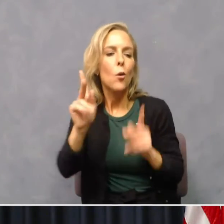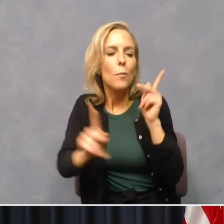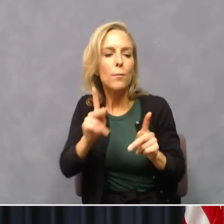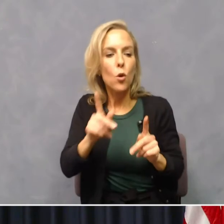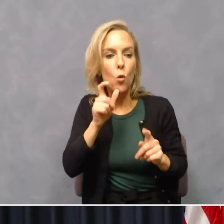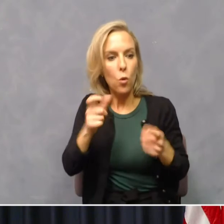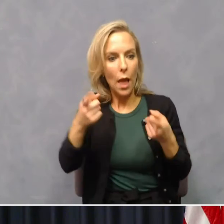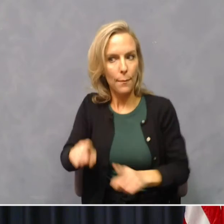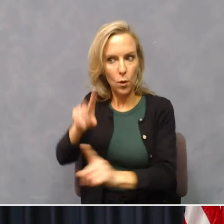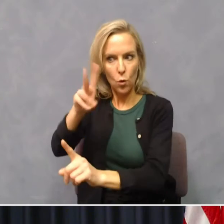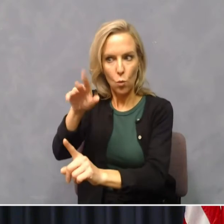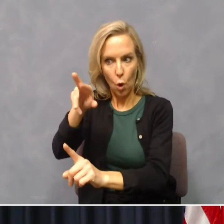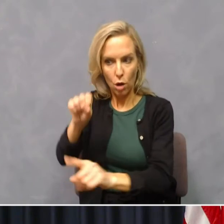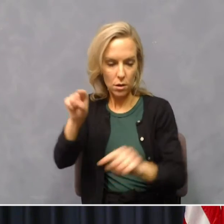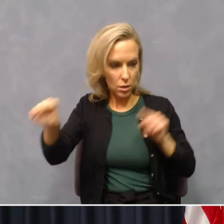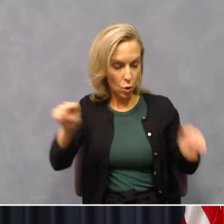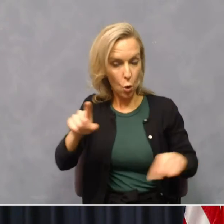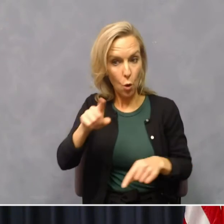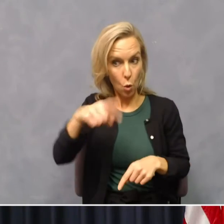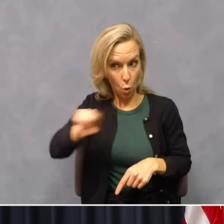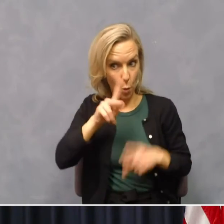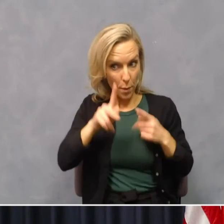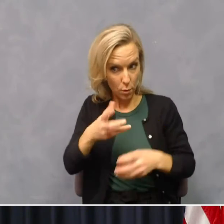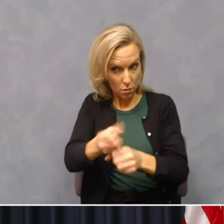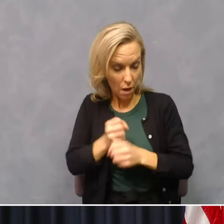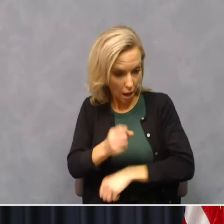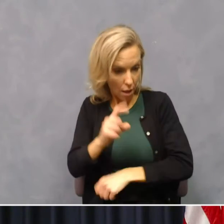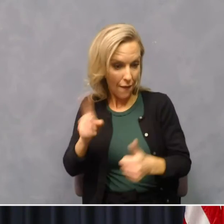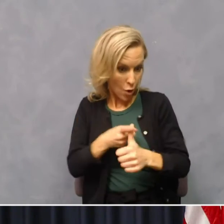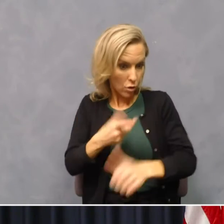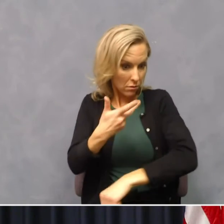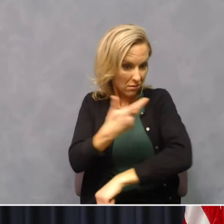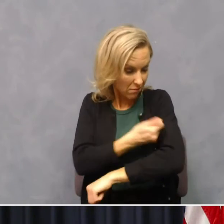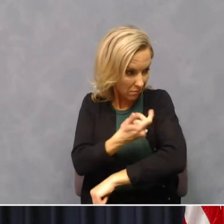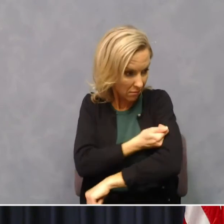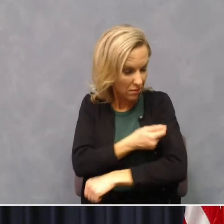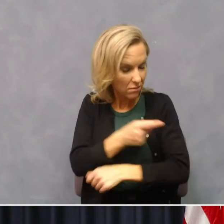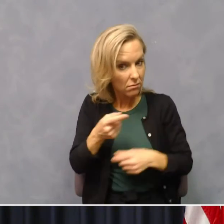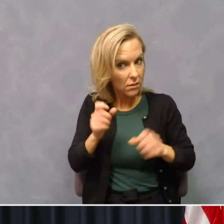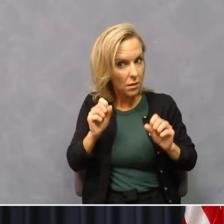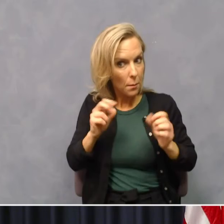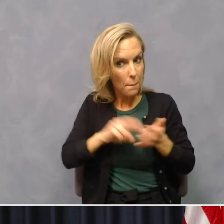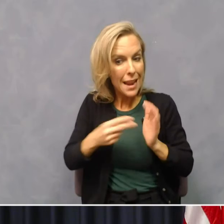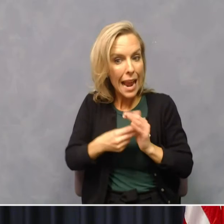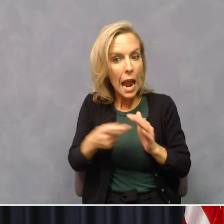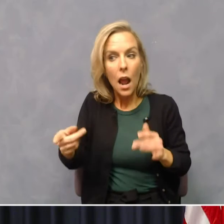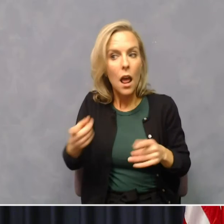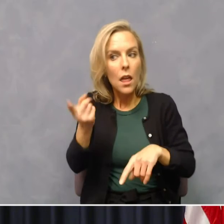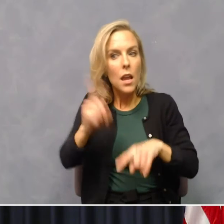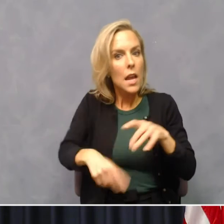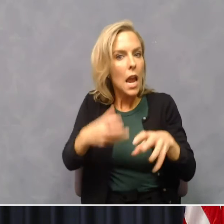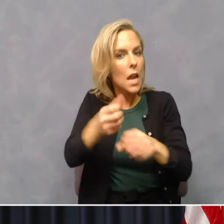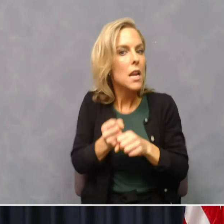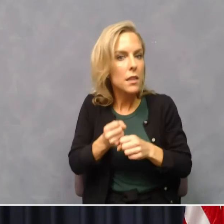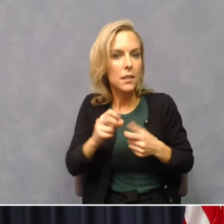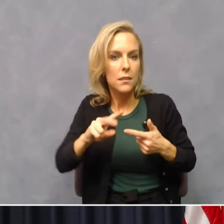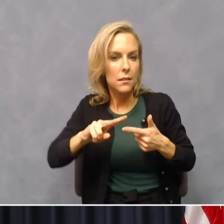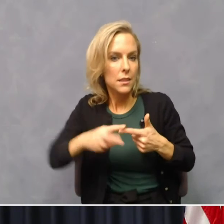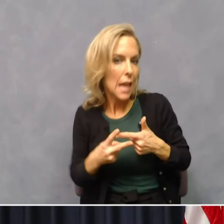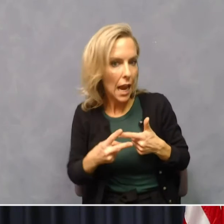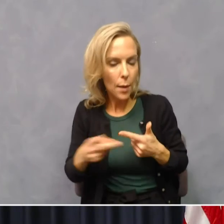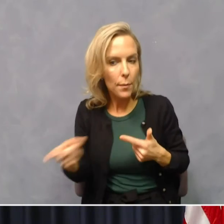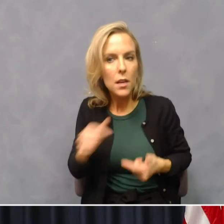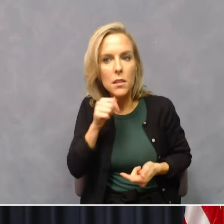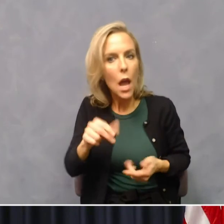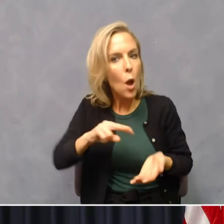who got the first dose, could they expect to run into any problems getting the second, considering they were never intended to get